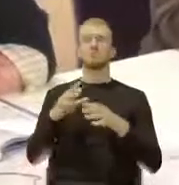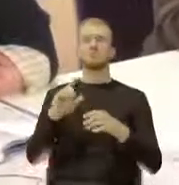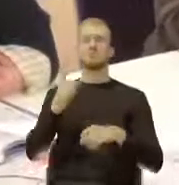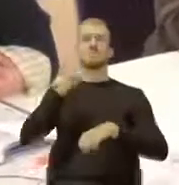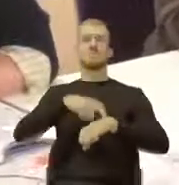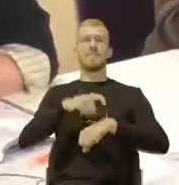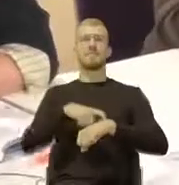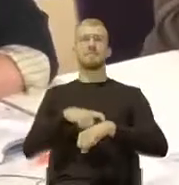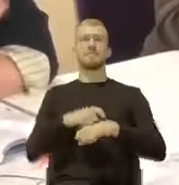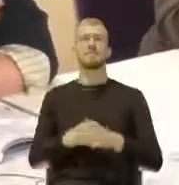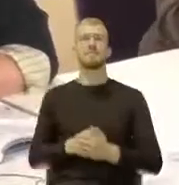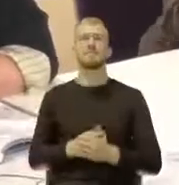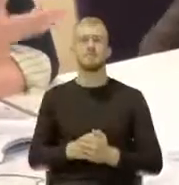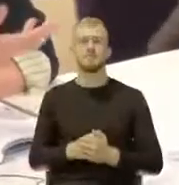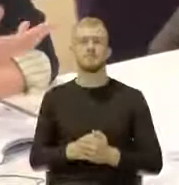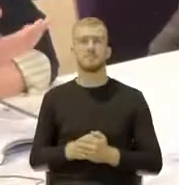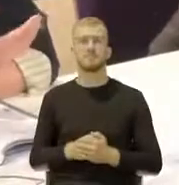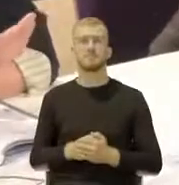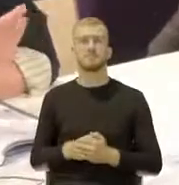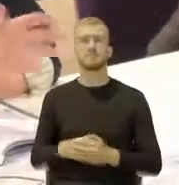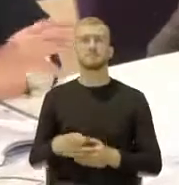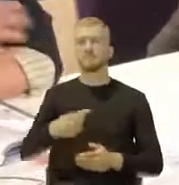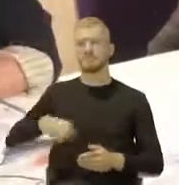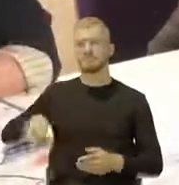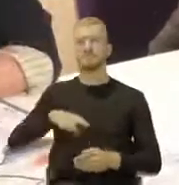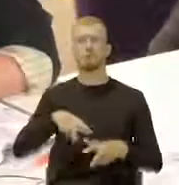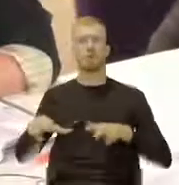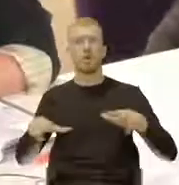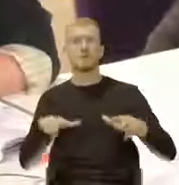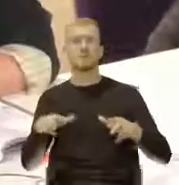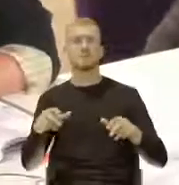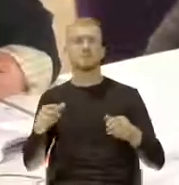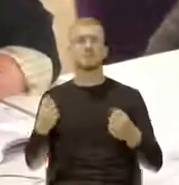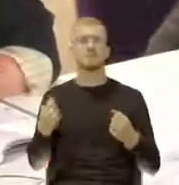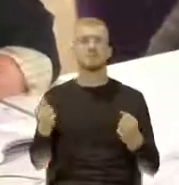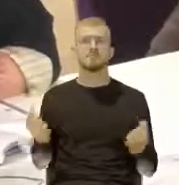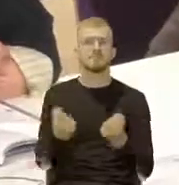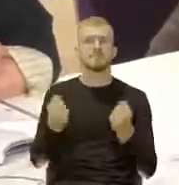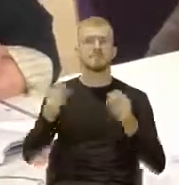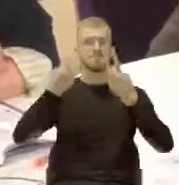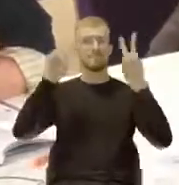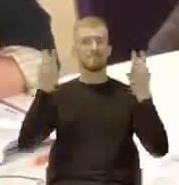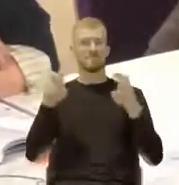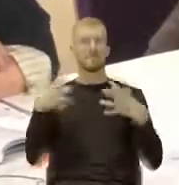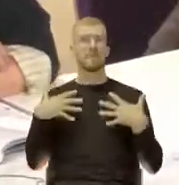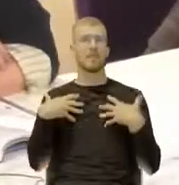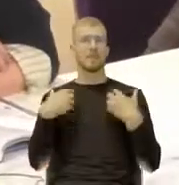easy to communicate with other sectors. We all believe that the health cannot achieve